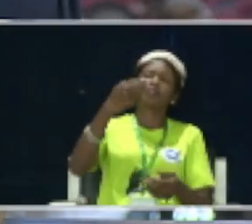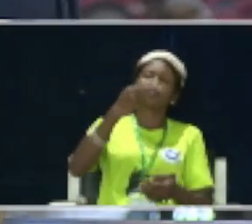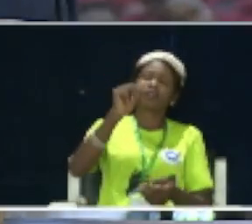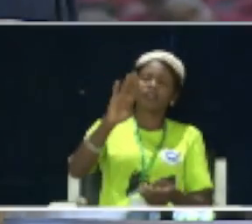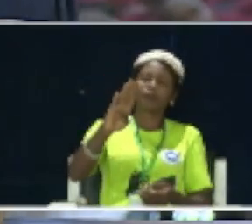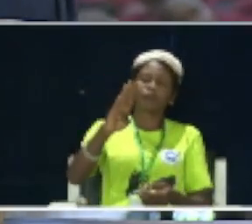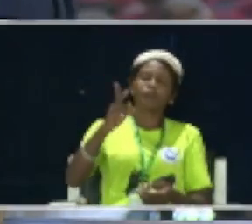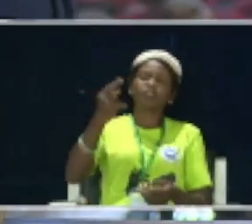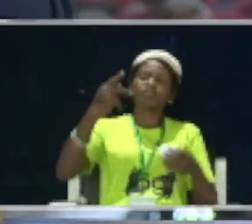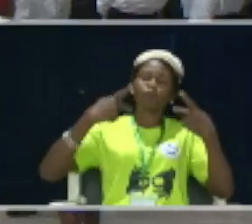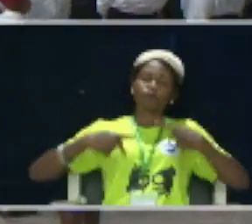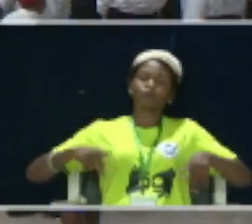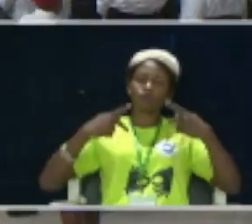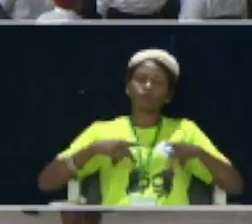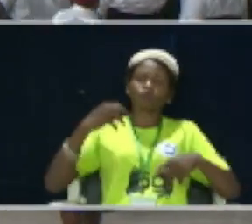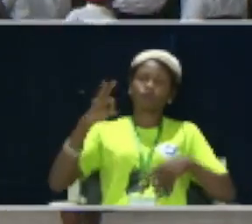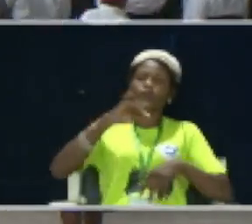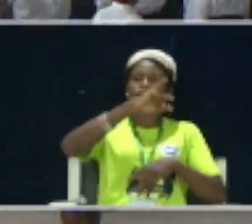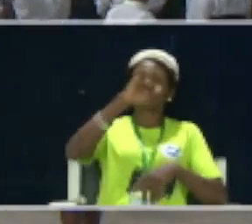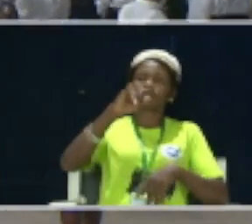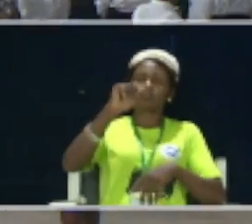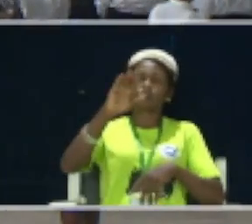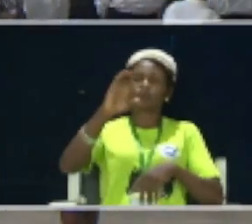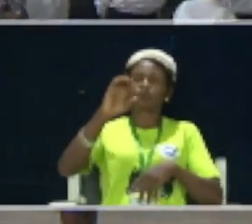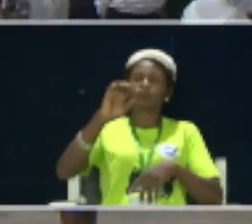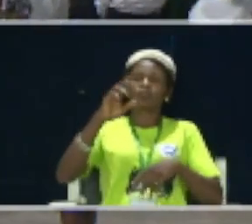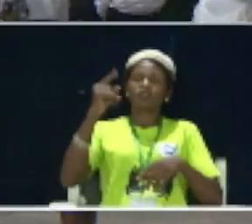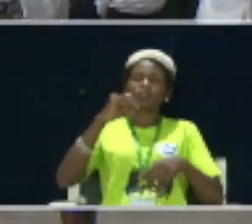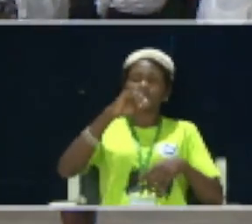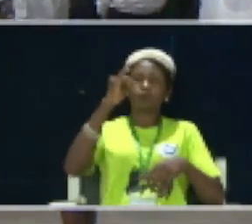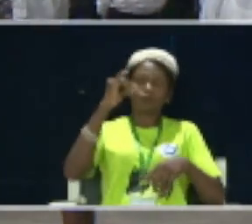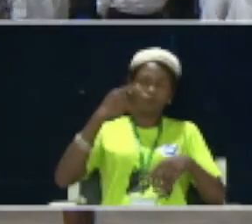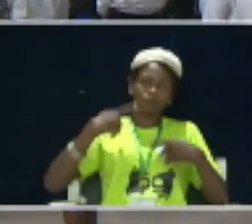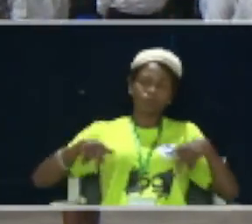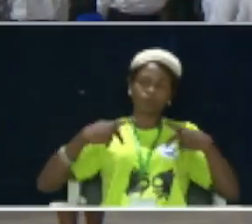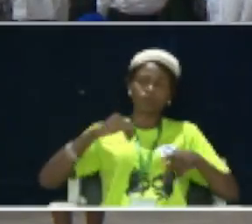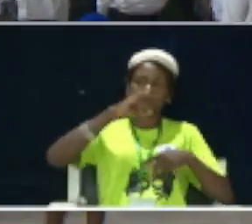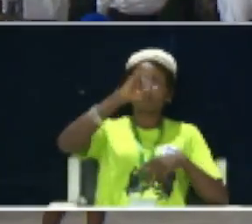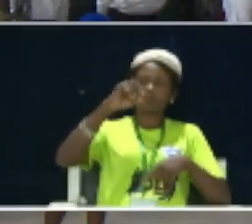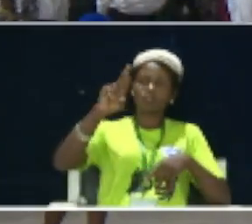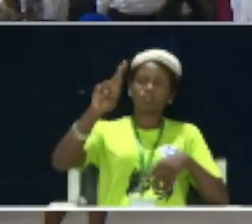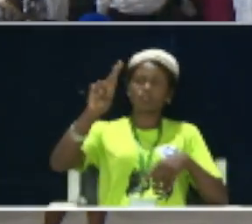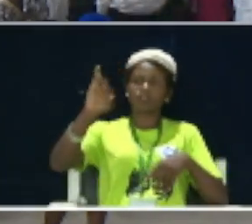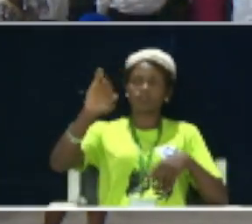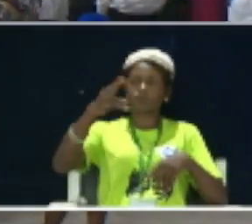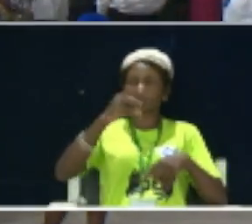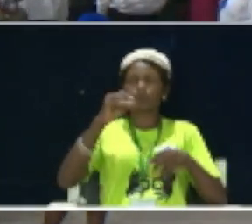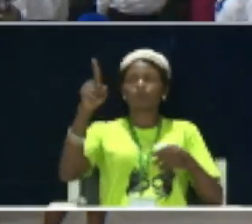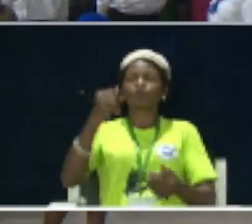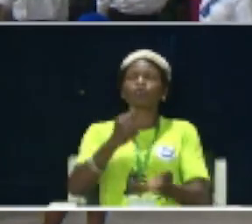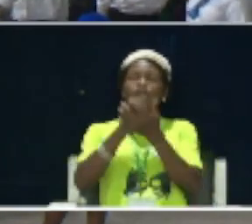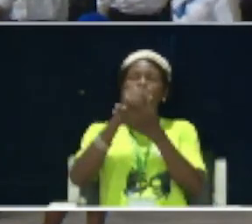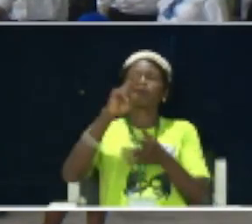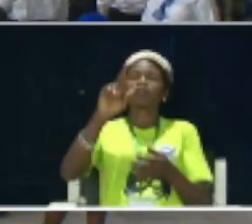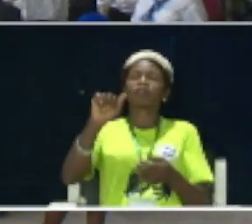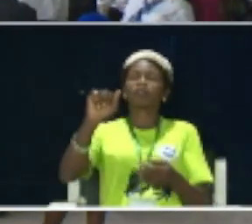the prostitute of Jacob, the prostitute of Jericho. You helped Rahab,